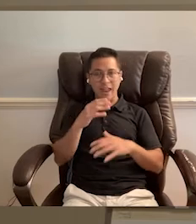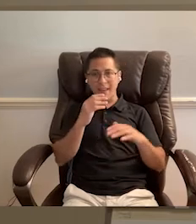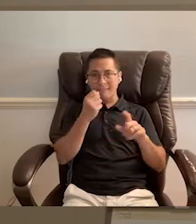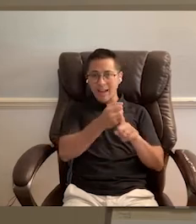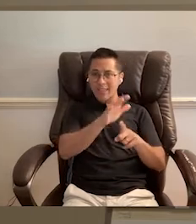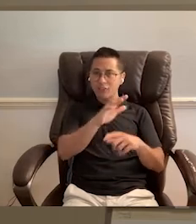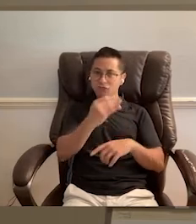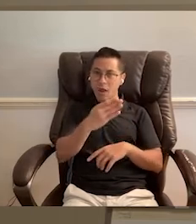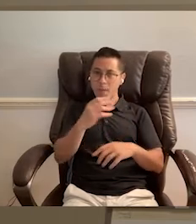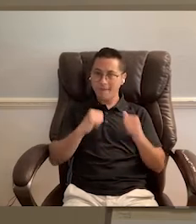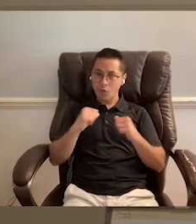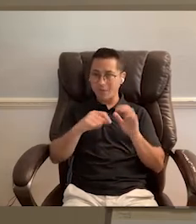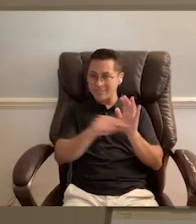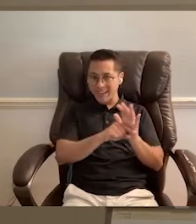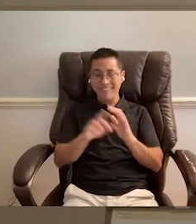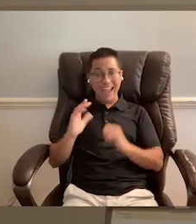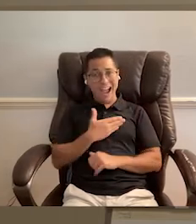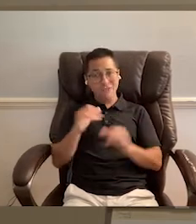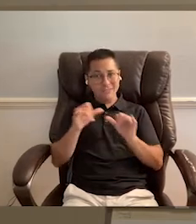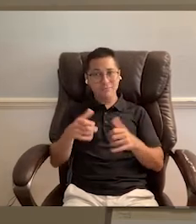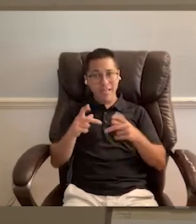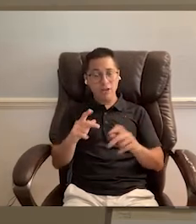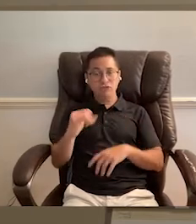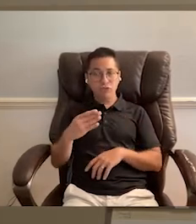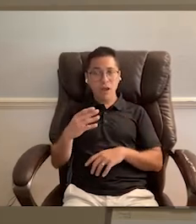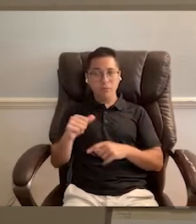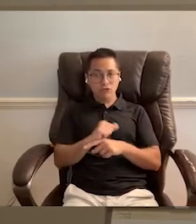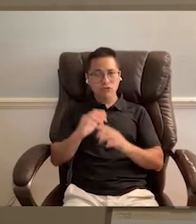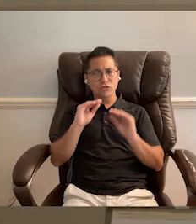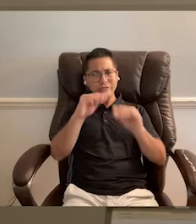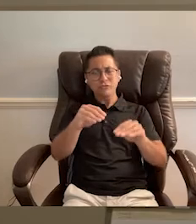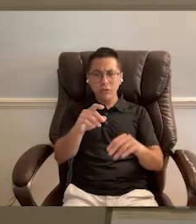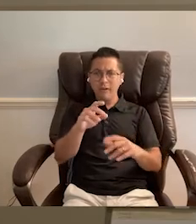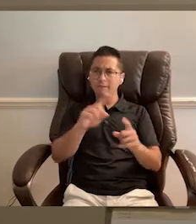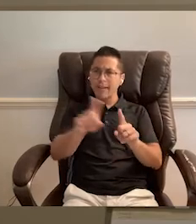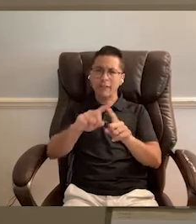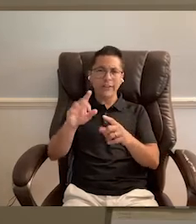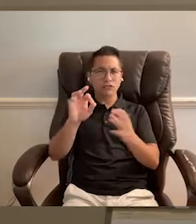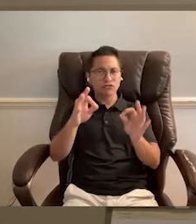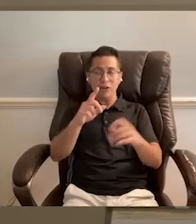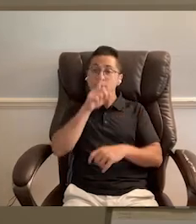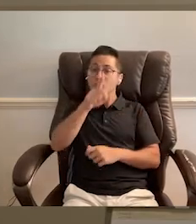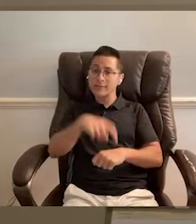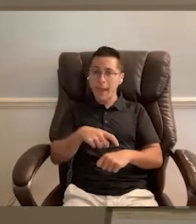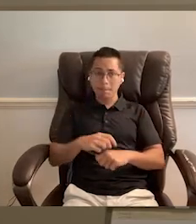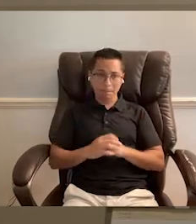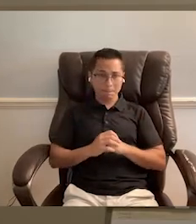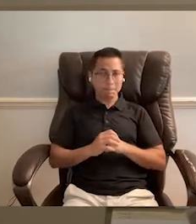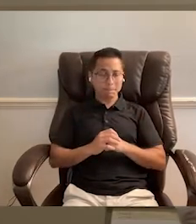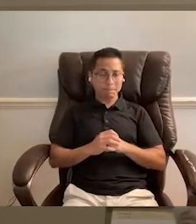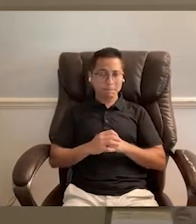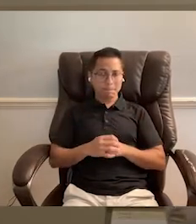this is the physical disability module. What we have created here, we have created a robot that we have it physically in our lab. It's a robot on a